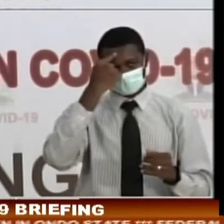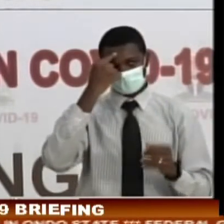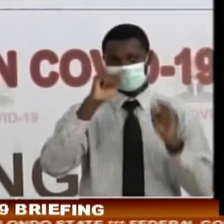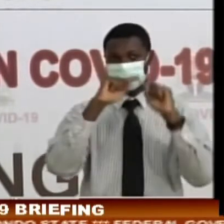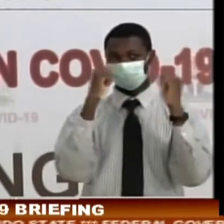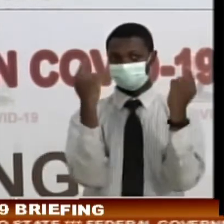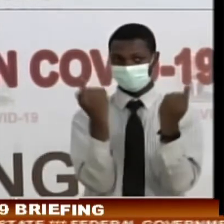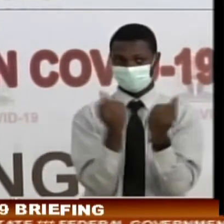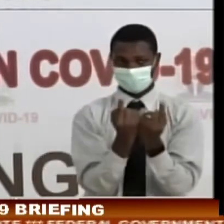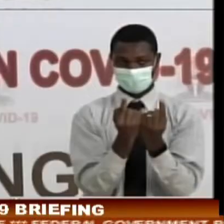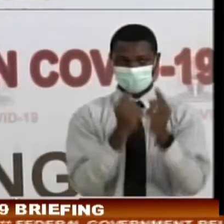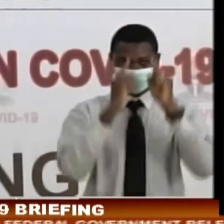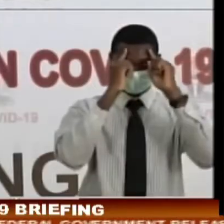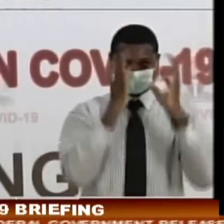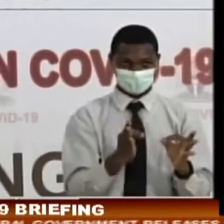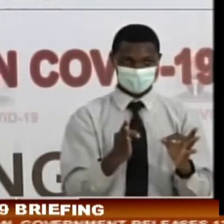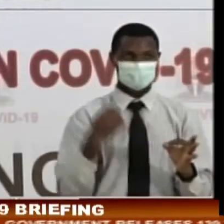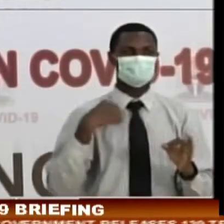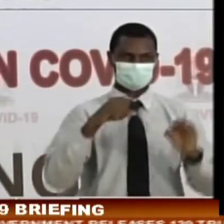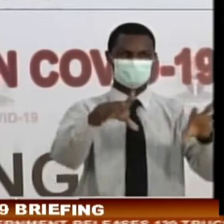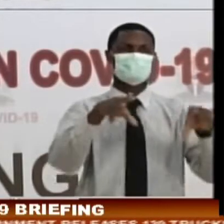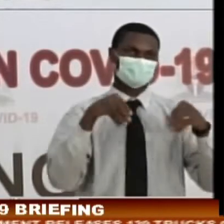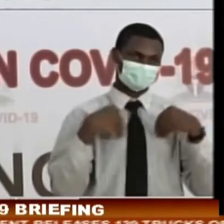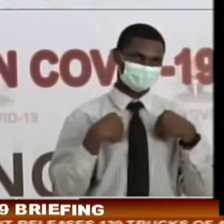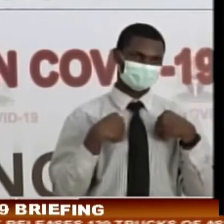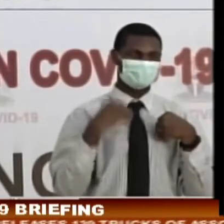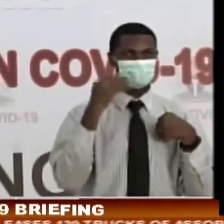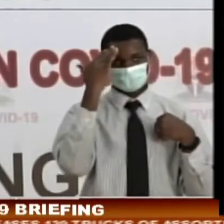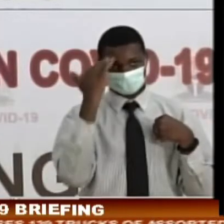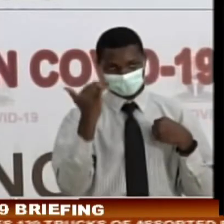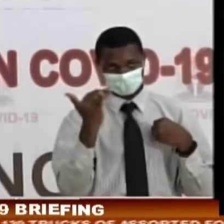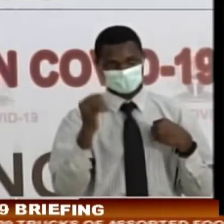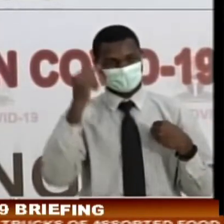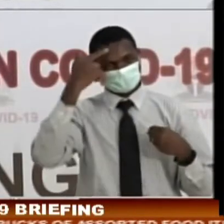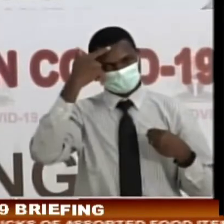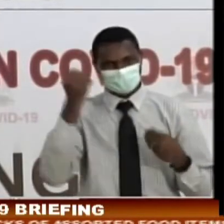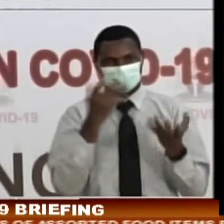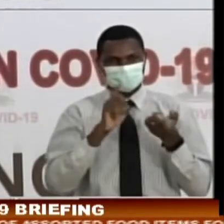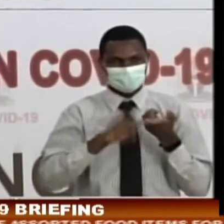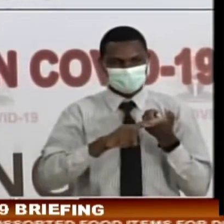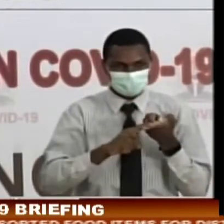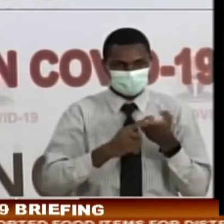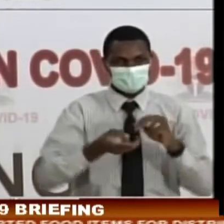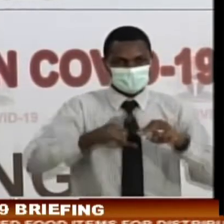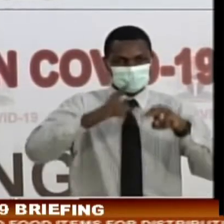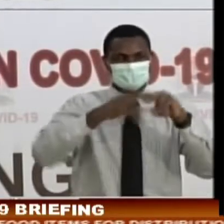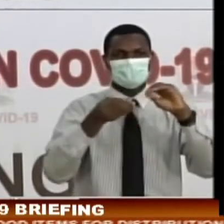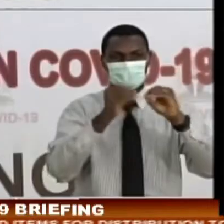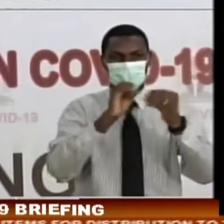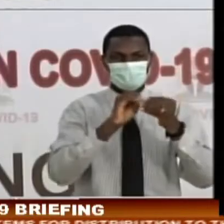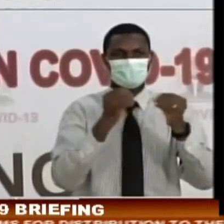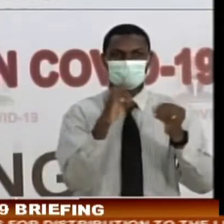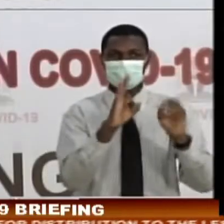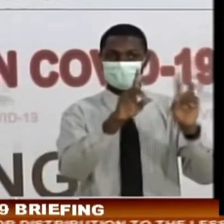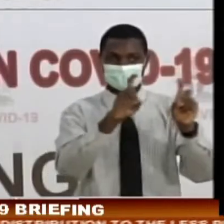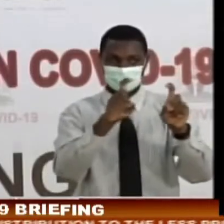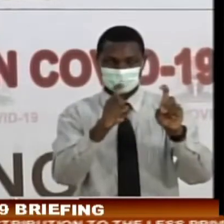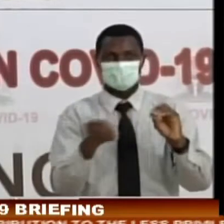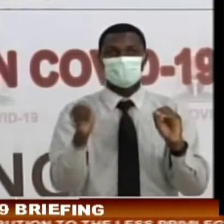steps to ramp up testing and provide the prescribed minimum number of bed spaces and